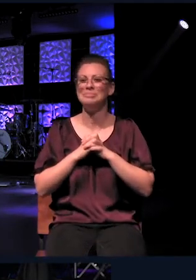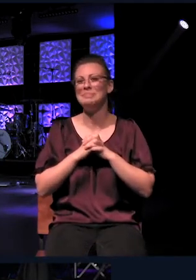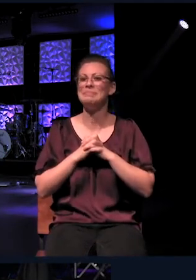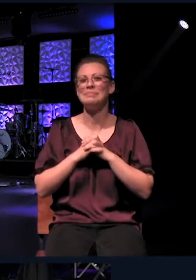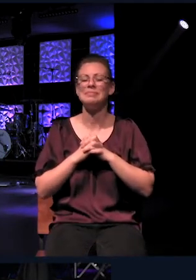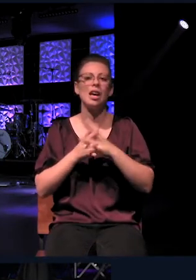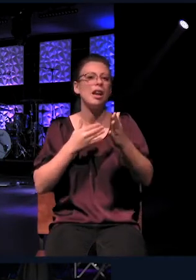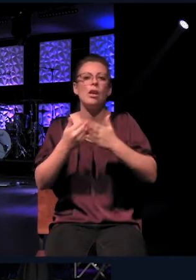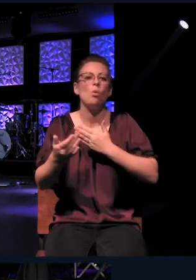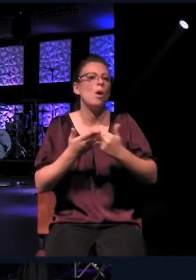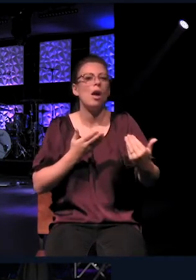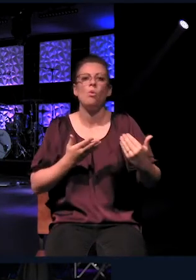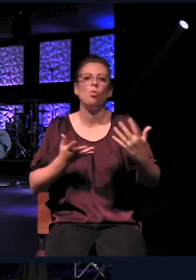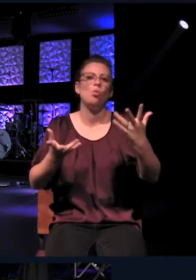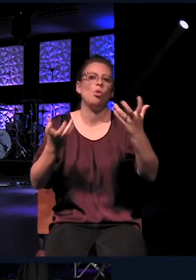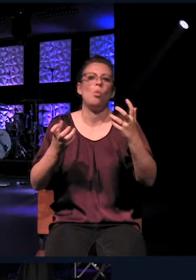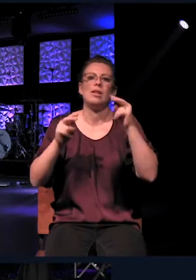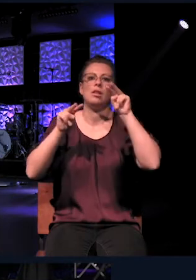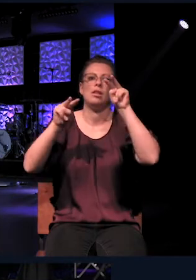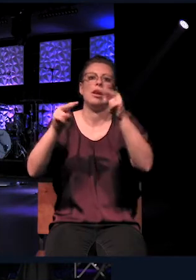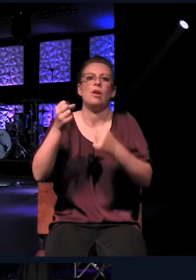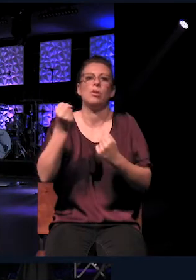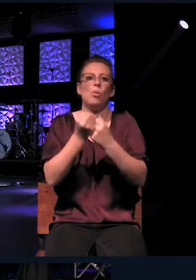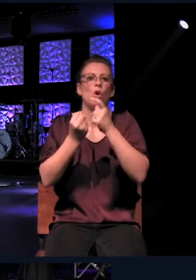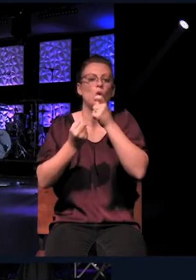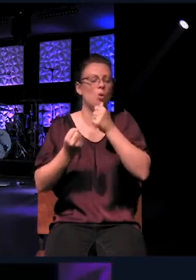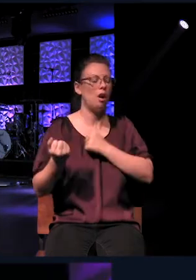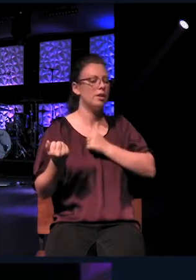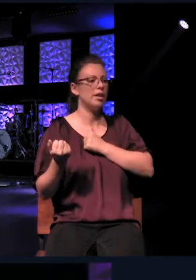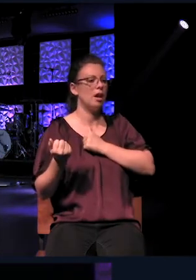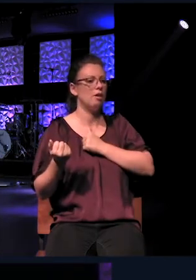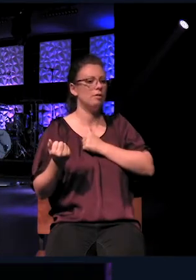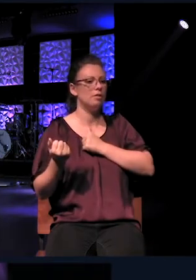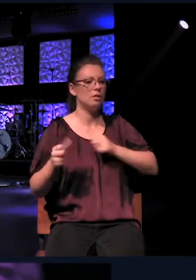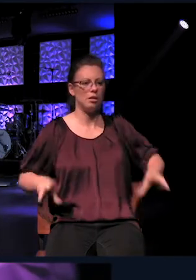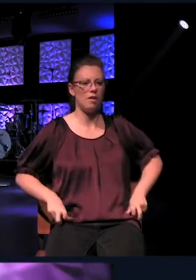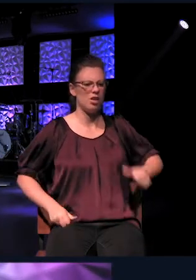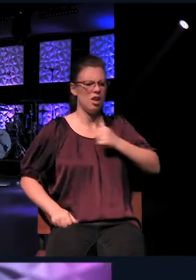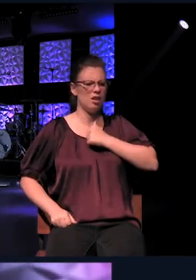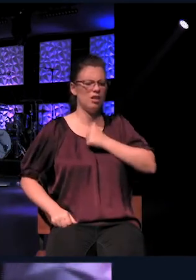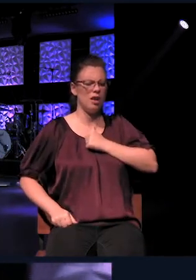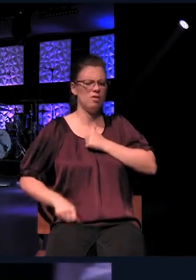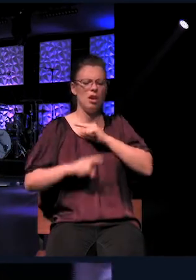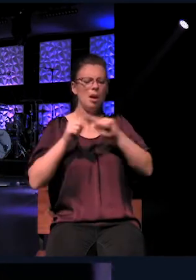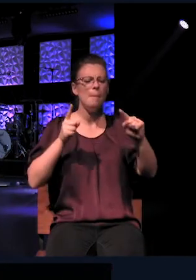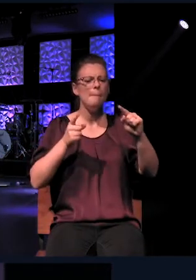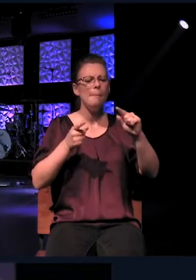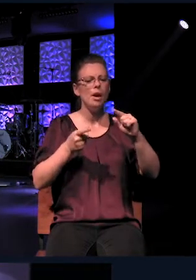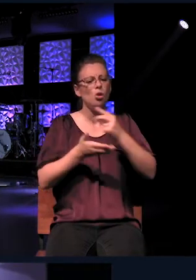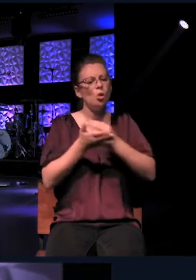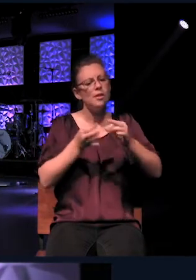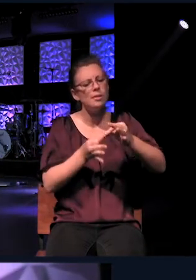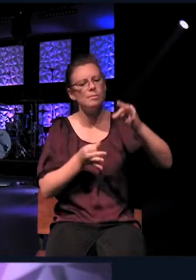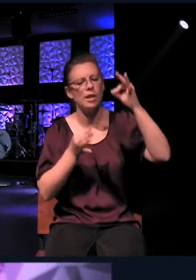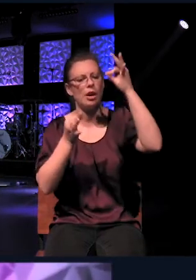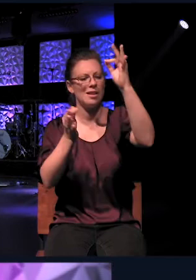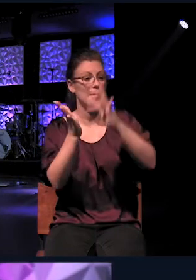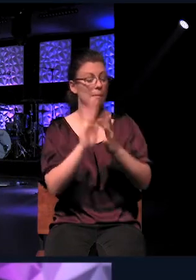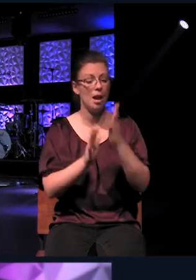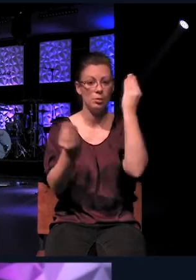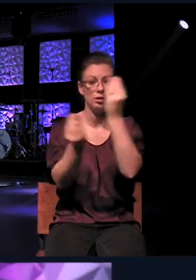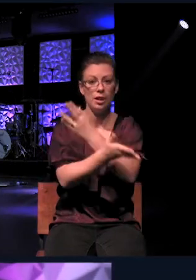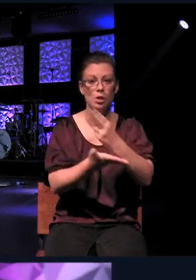We only look out for ourselves. But Galatians 5:22 says, but the Holy Spirit produces this kind of fruit in our lives. Who produces